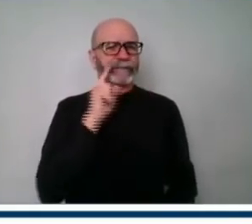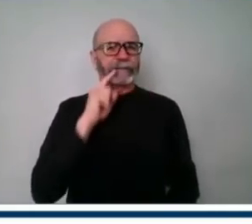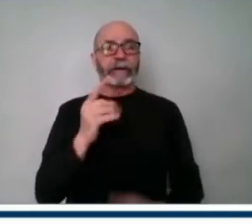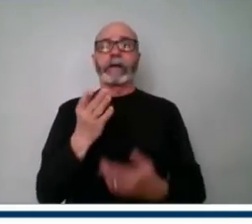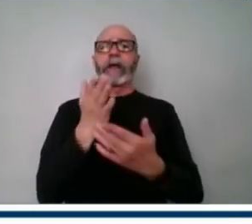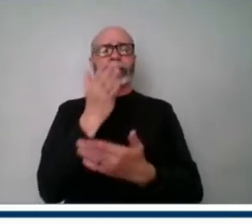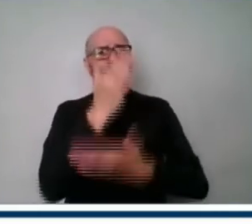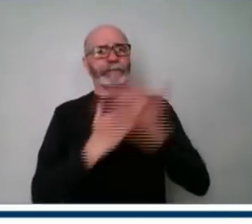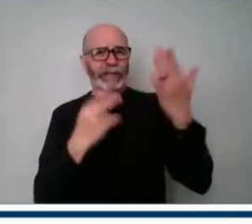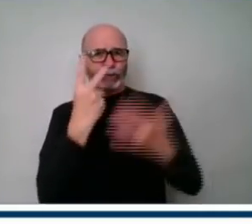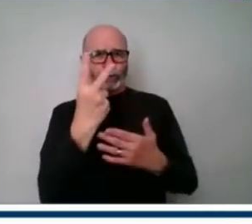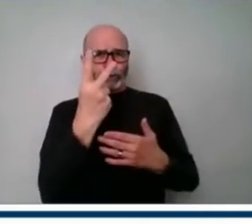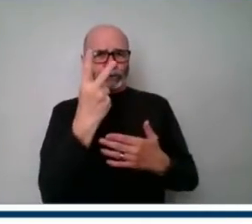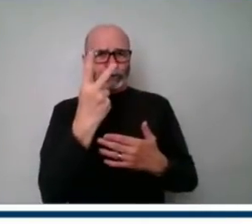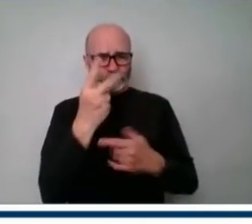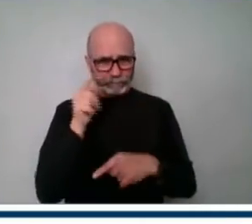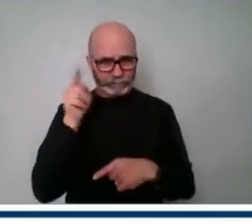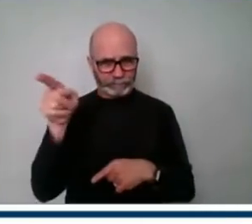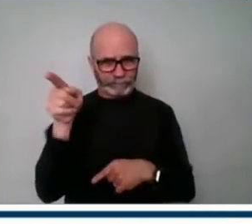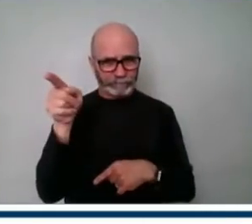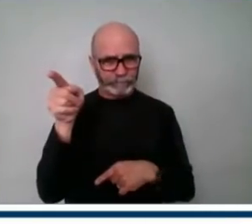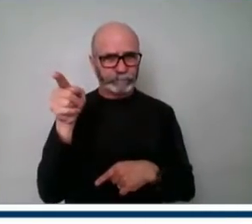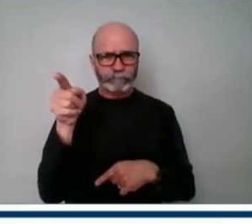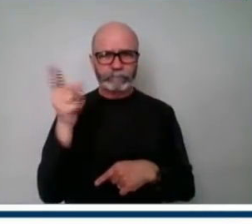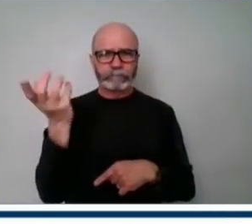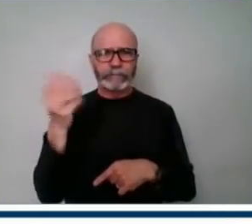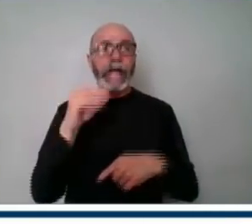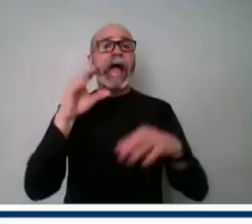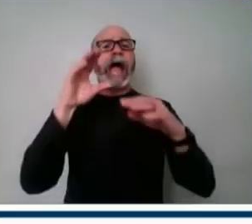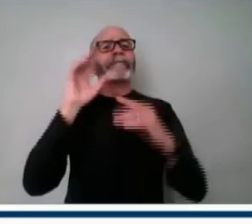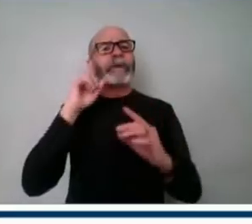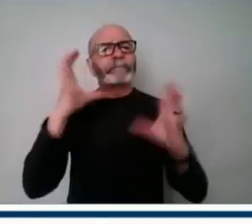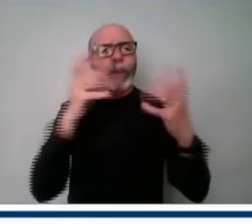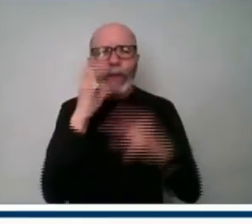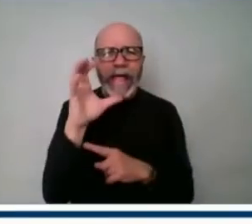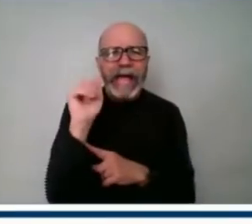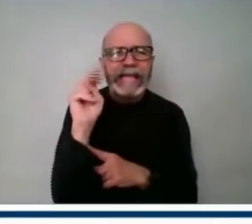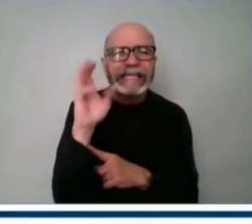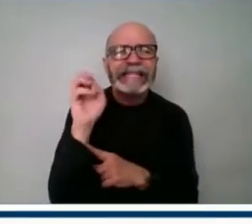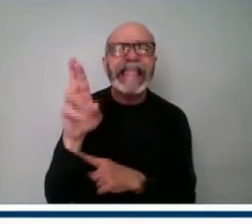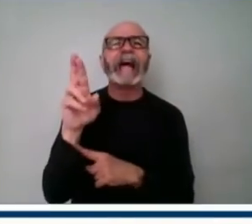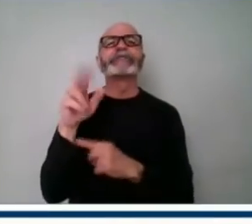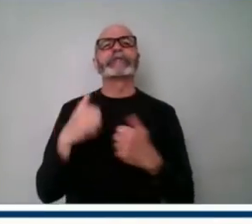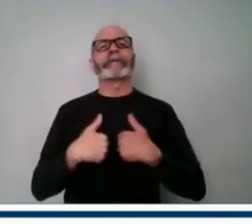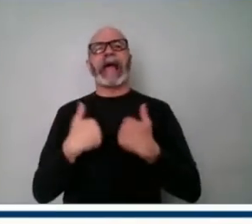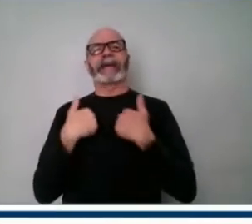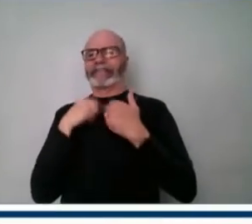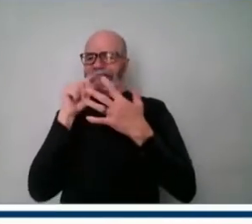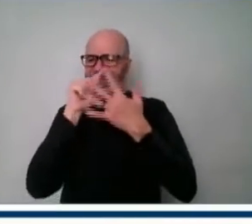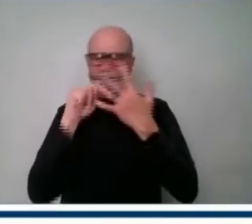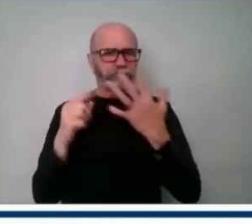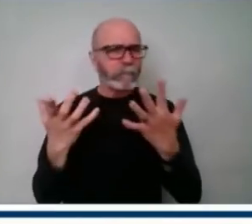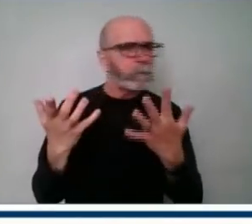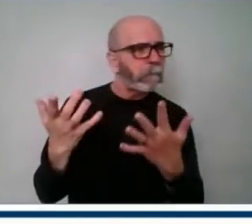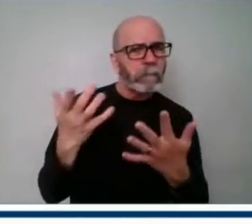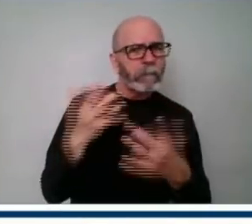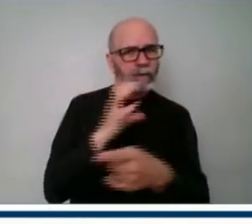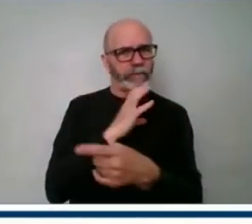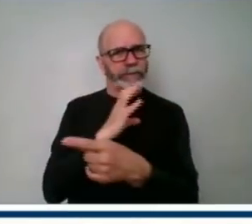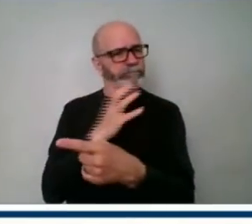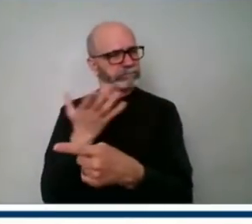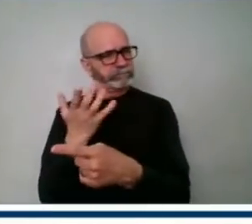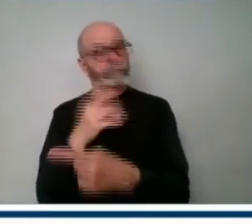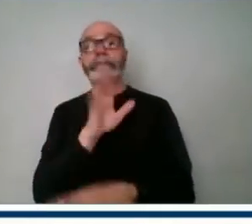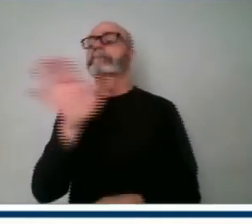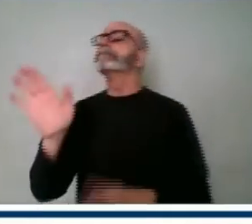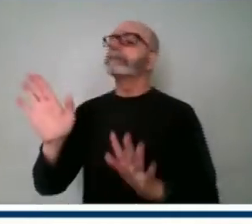us they're not seeing cancer patients move to phase 2. What can you say to those people? So recognize everybody has their concerns. People have